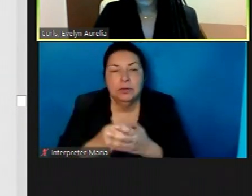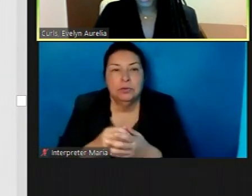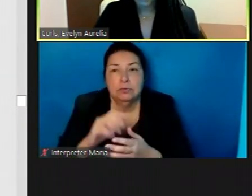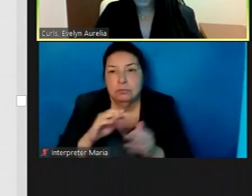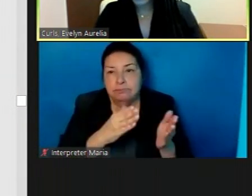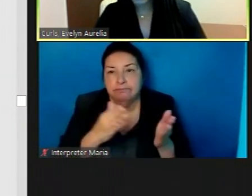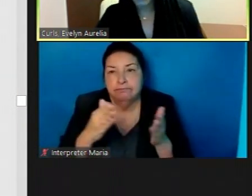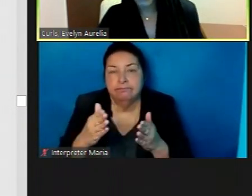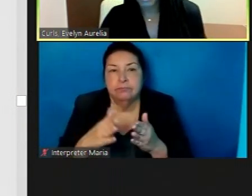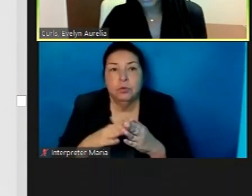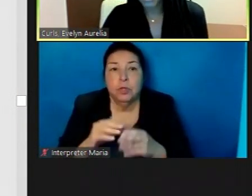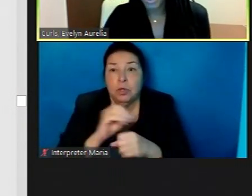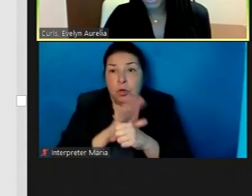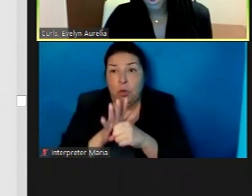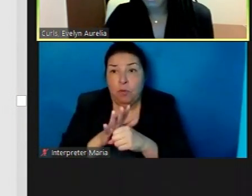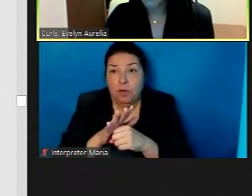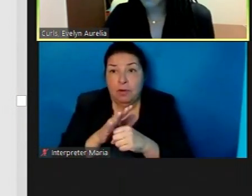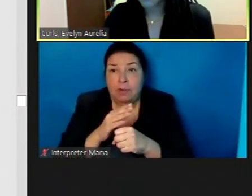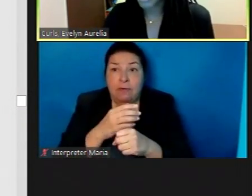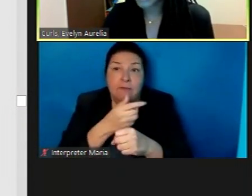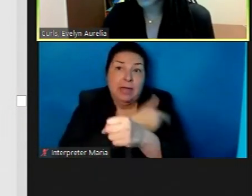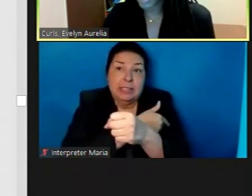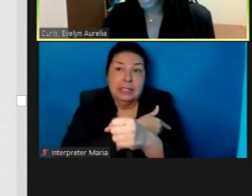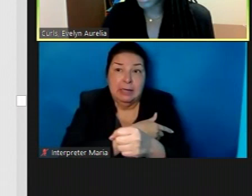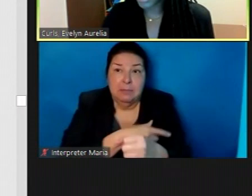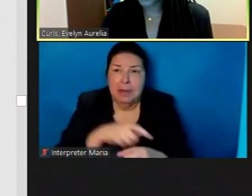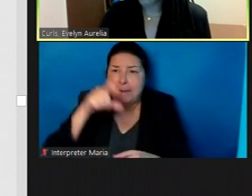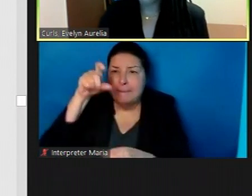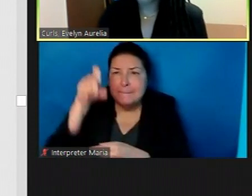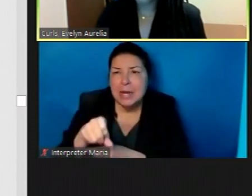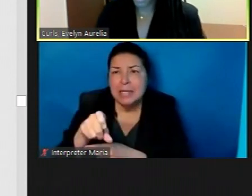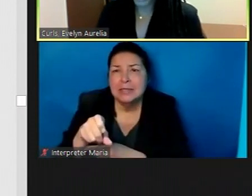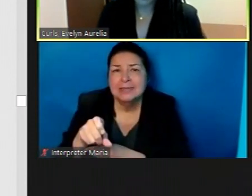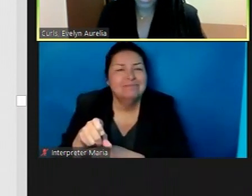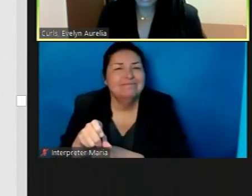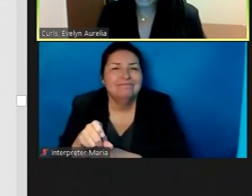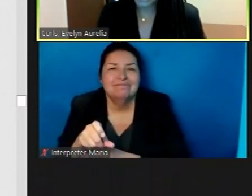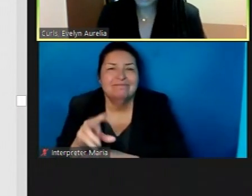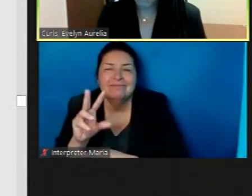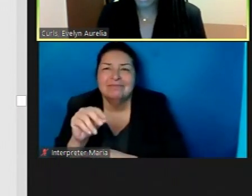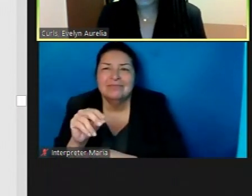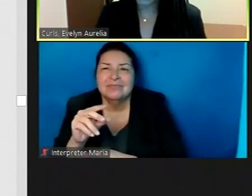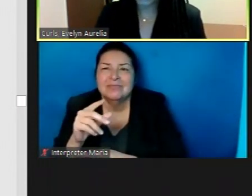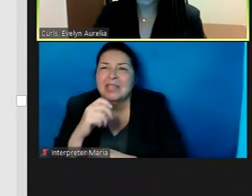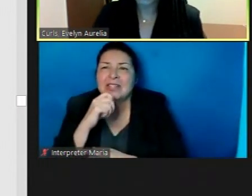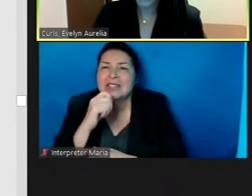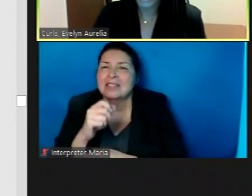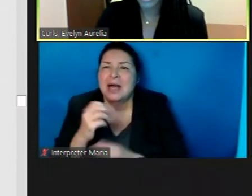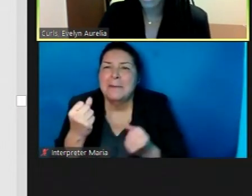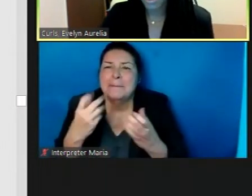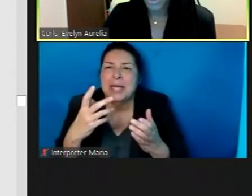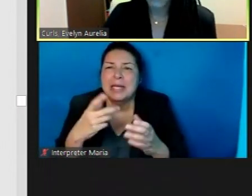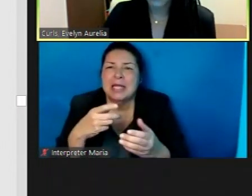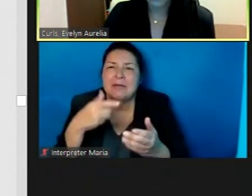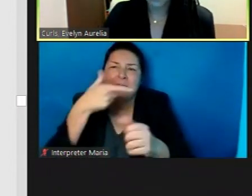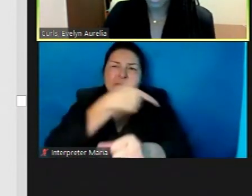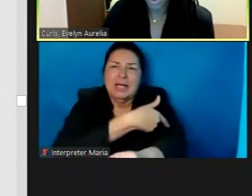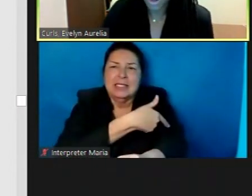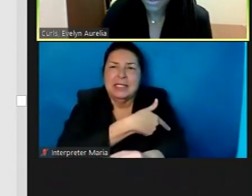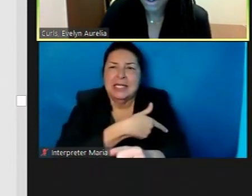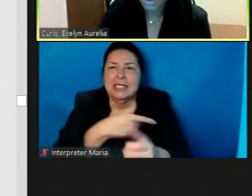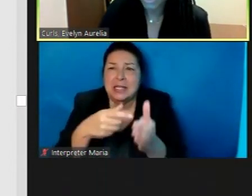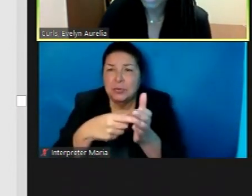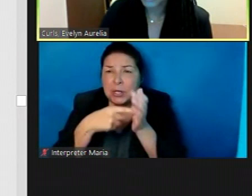Will the COVID vaccine be mandatory? It's unlikely. There are not any vaccines that are mandatory currently, even